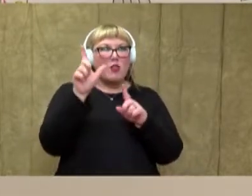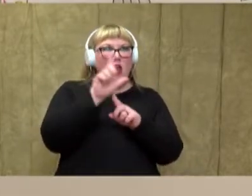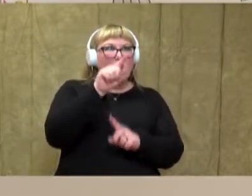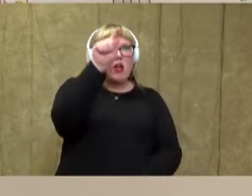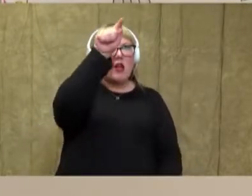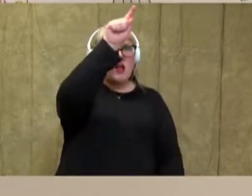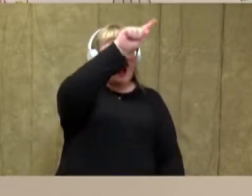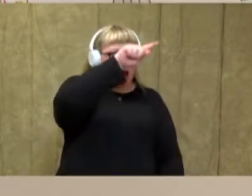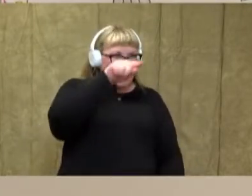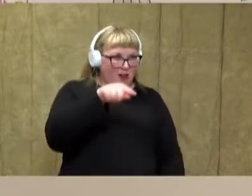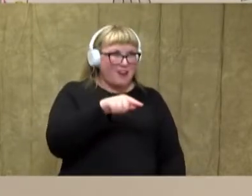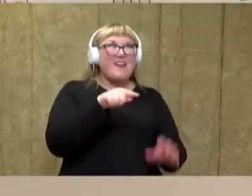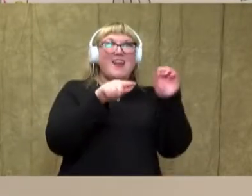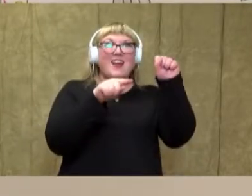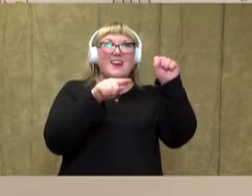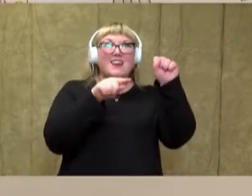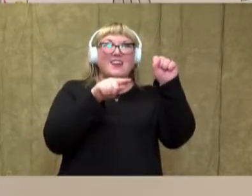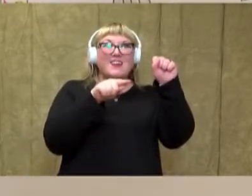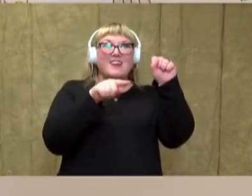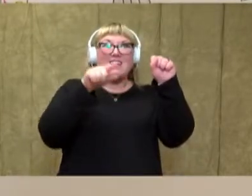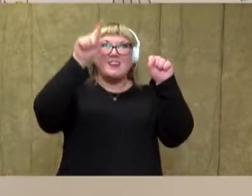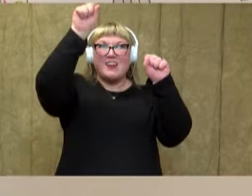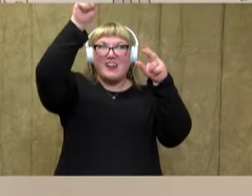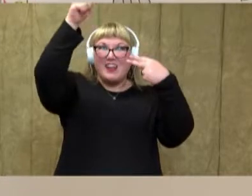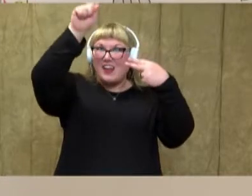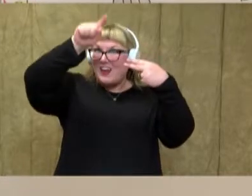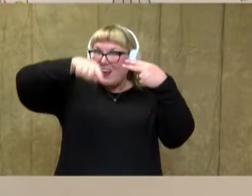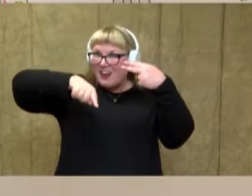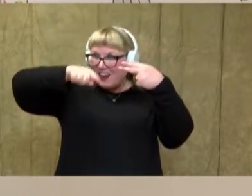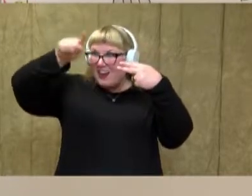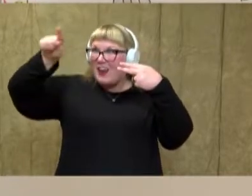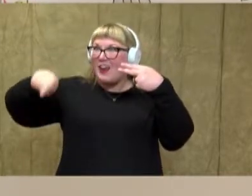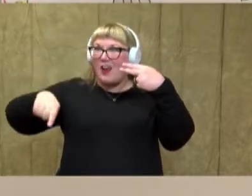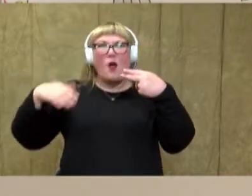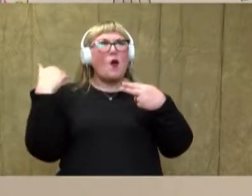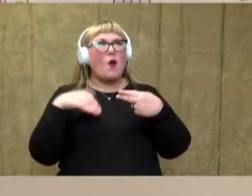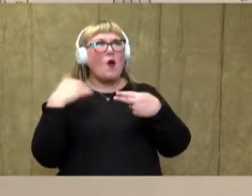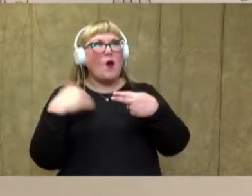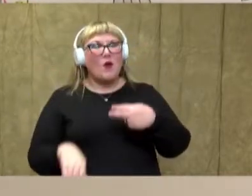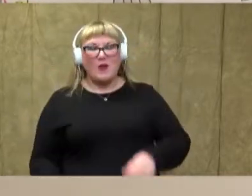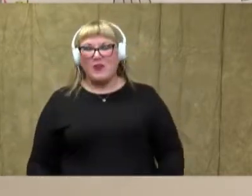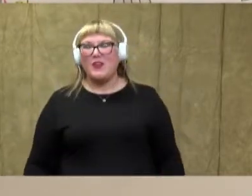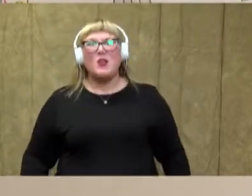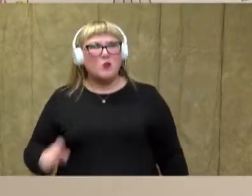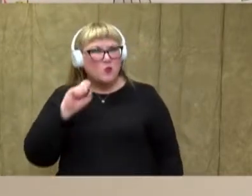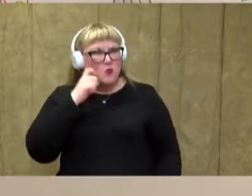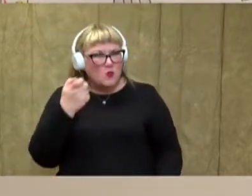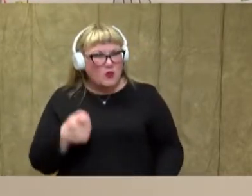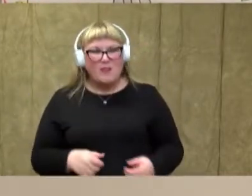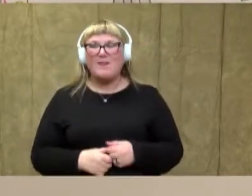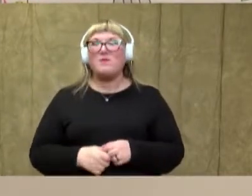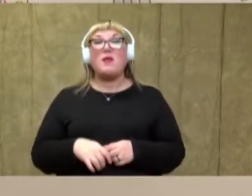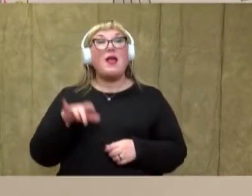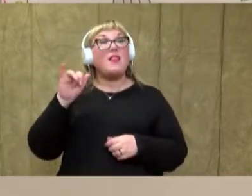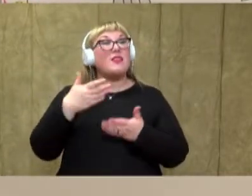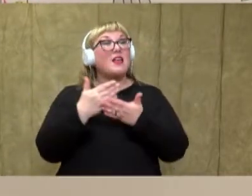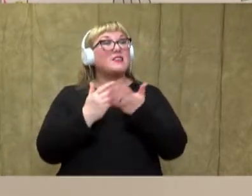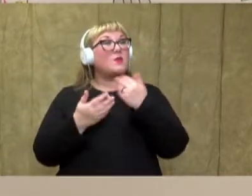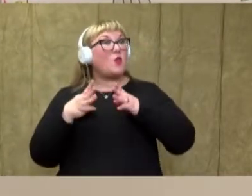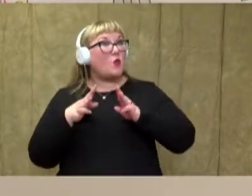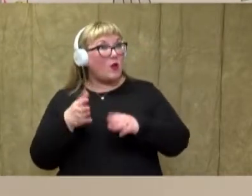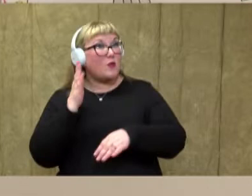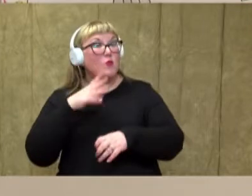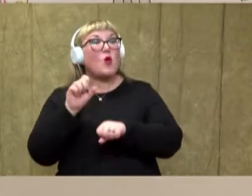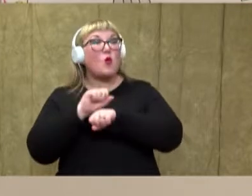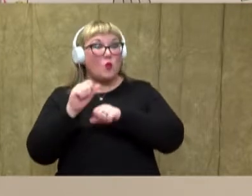as you were air writing them? It's a pretty neat trick, isn't it? It's a cool trick. Friends, that's just some of the ways that we're going to